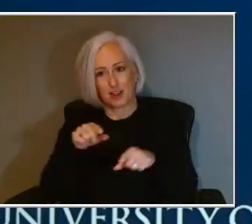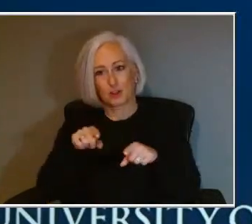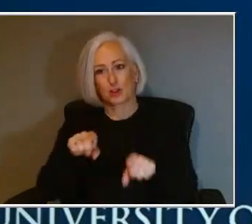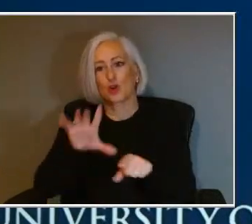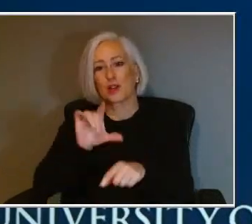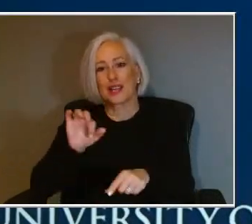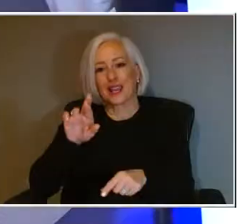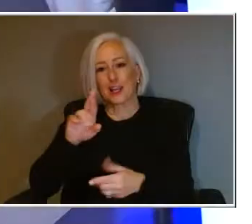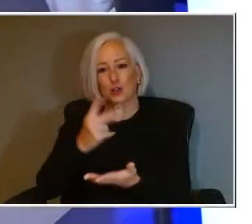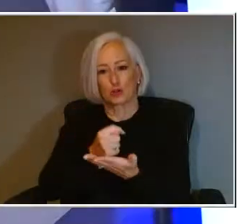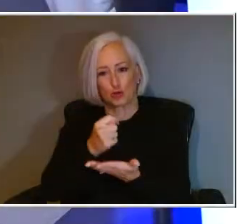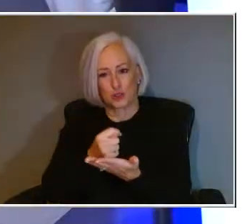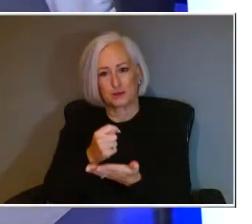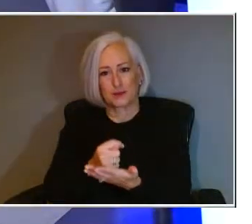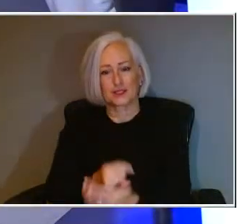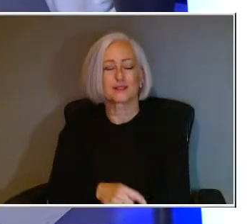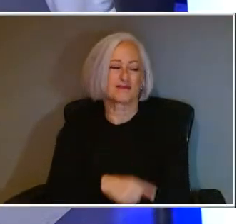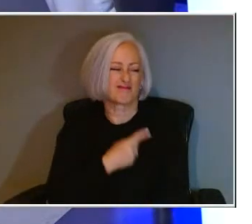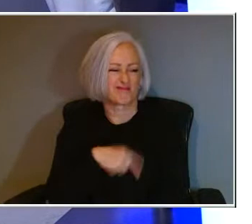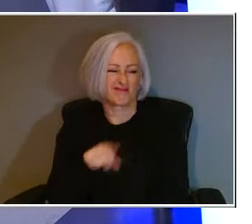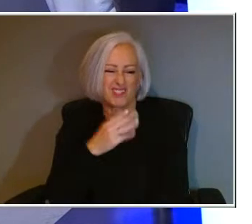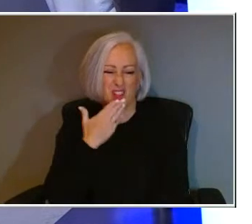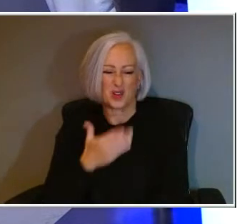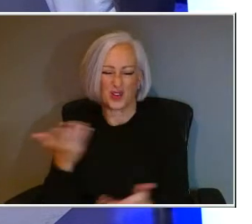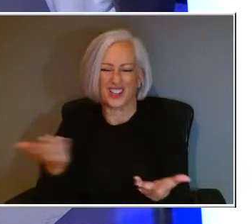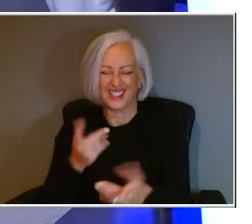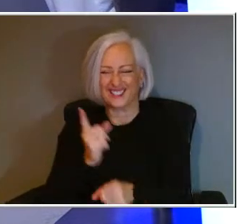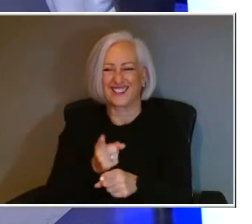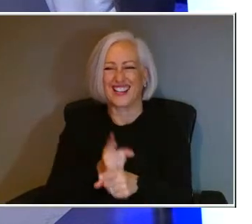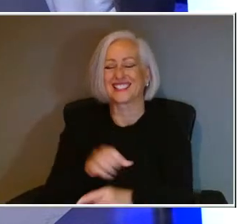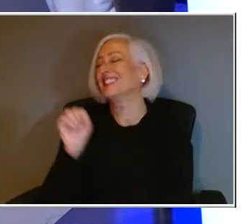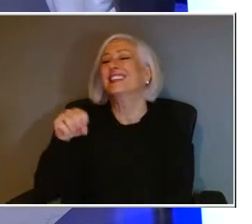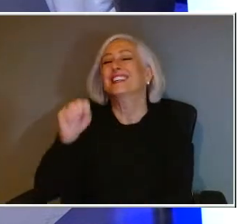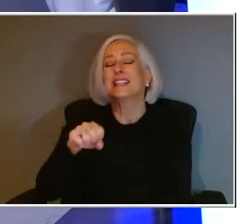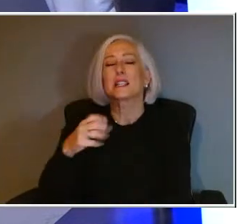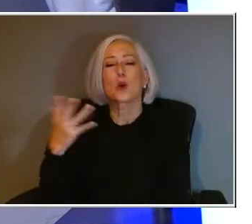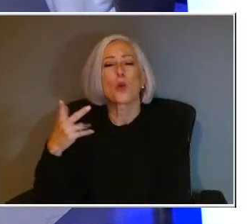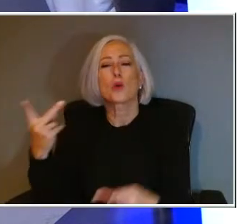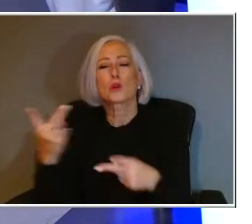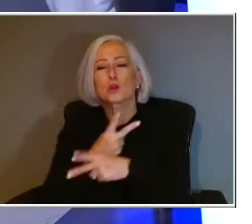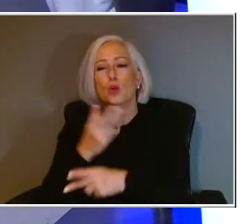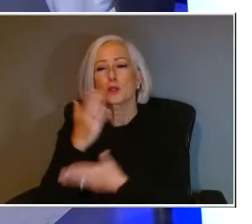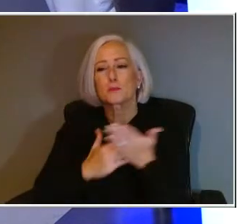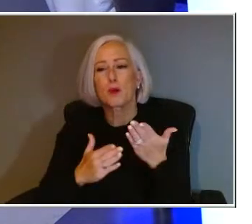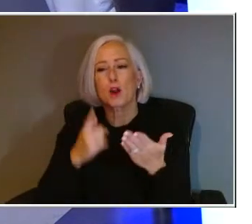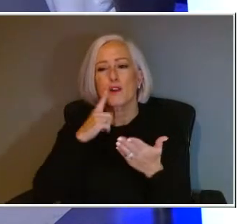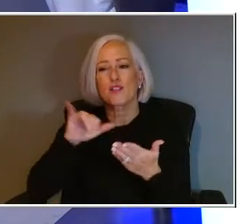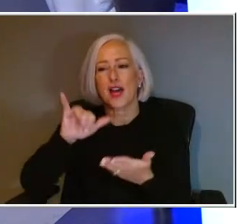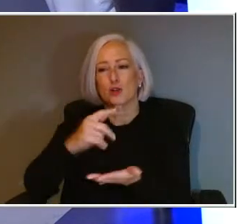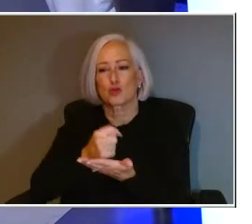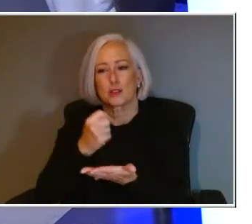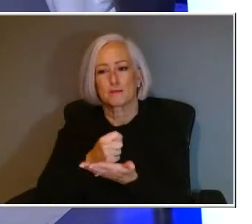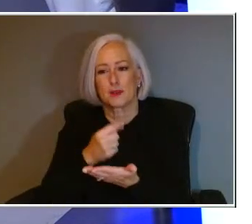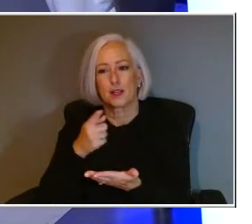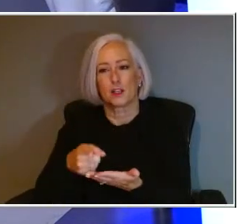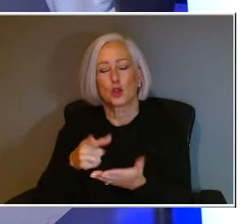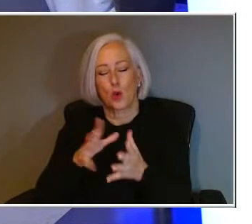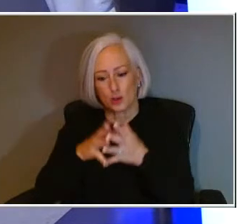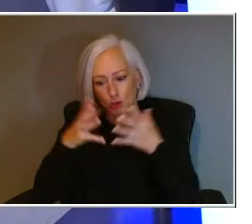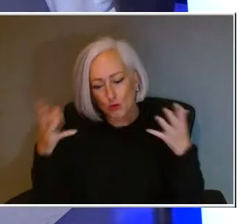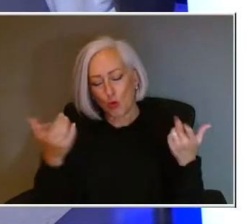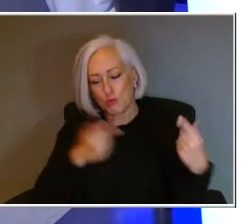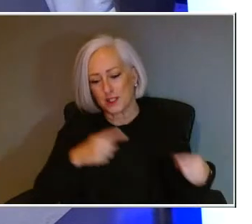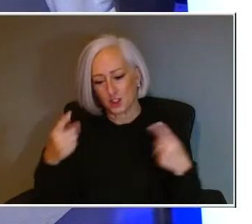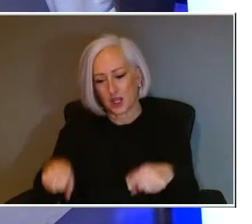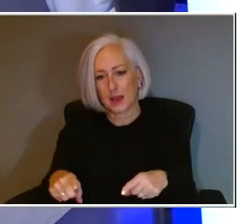treatment. Yeah, they're pretty good like that around here, aren't they? Yes. What was the worst part or the hardest part of the treatment? You went through so much, including that